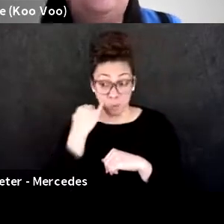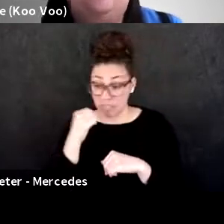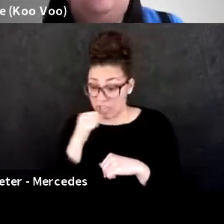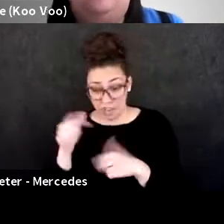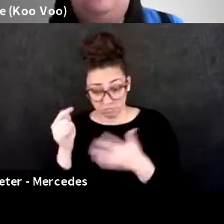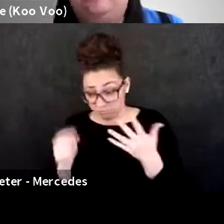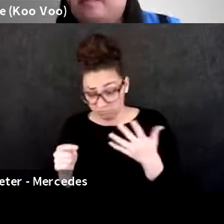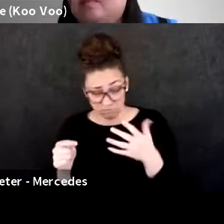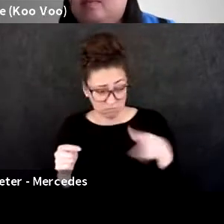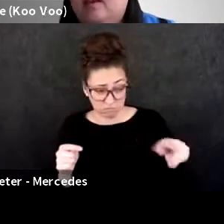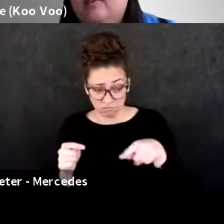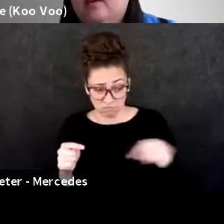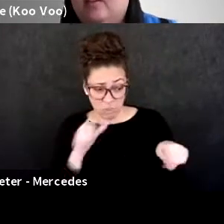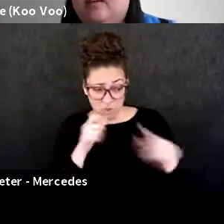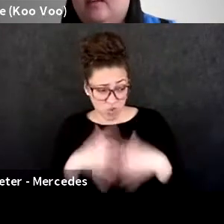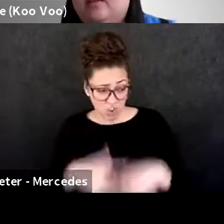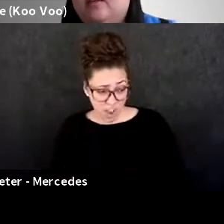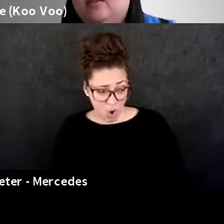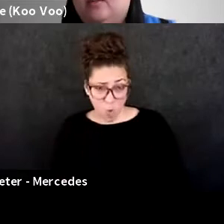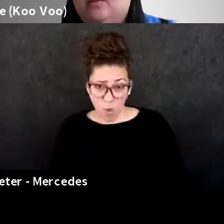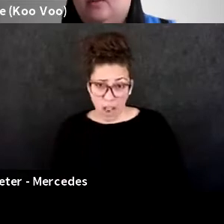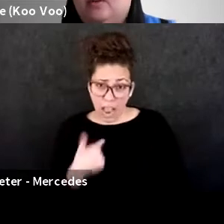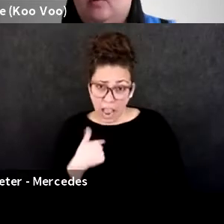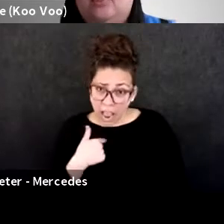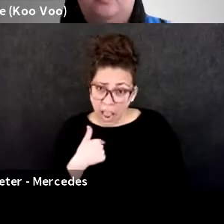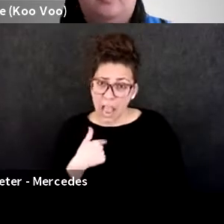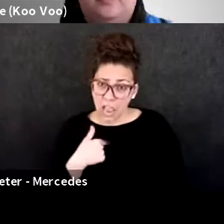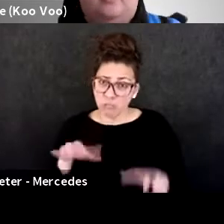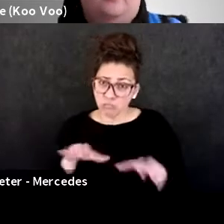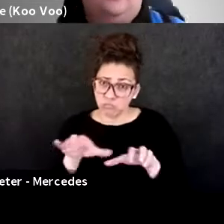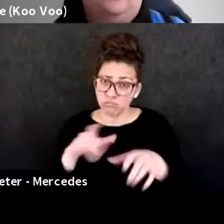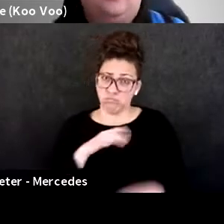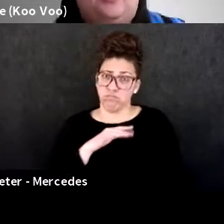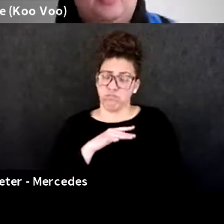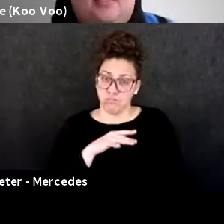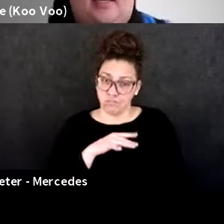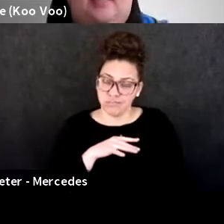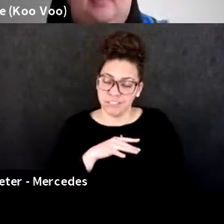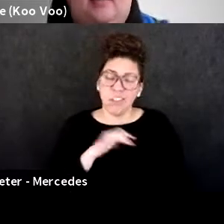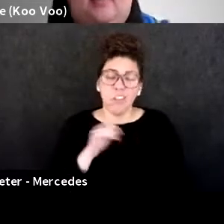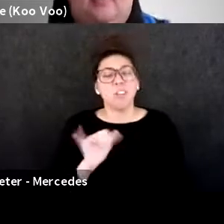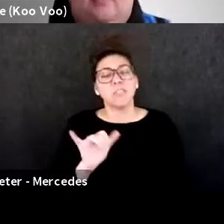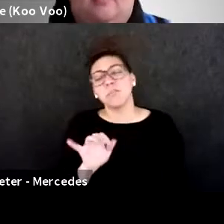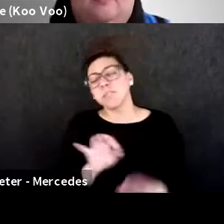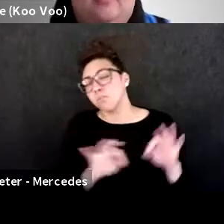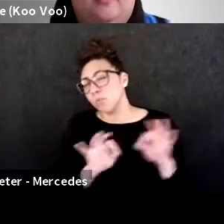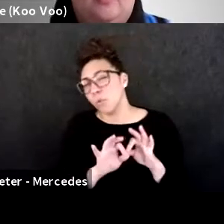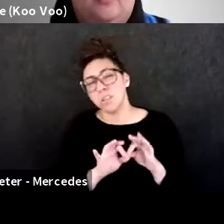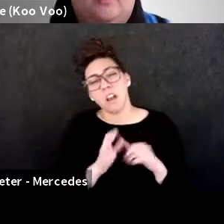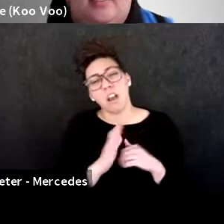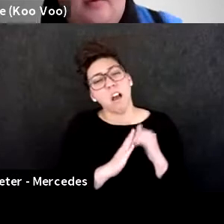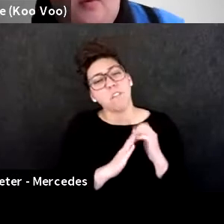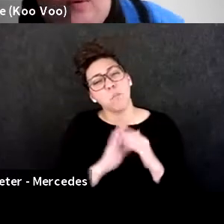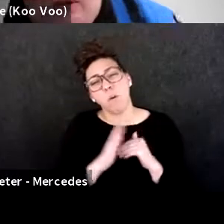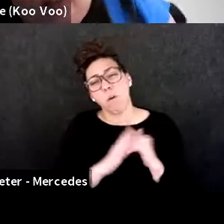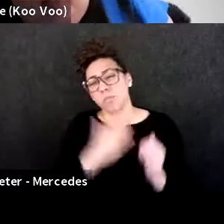that. And the other thing is then to, you know, just be comfortable in your own skin. I think that was